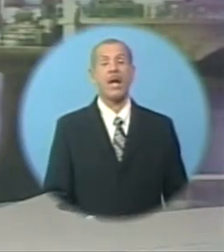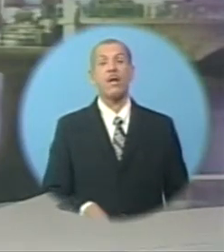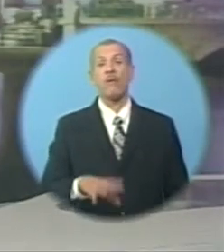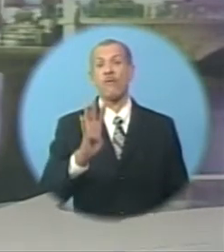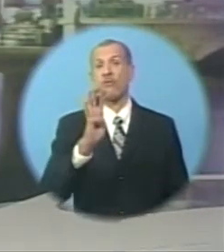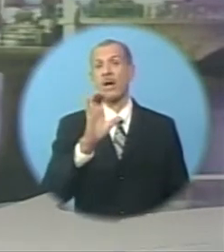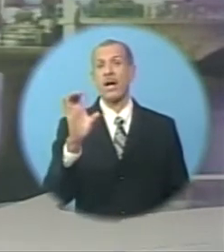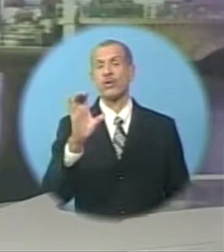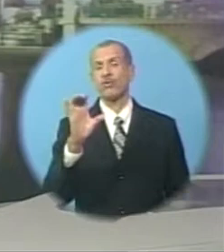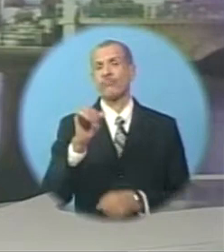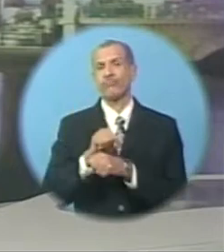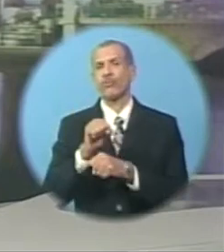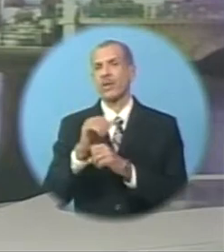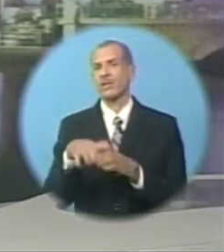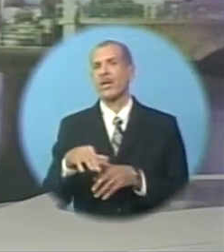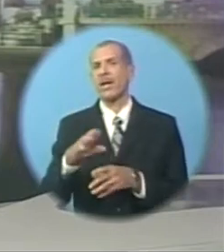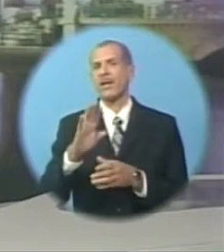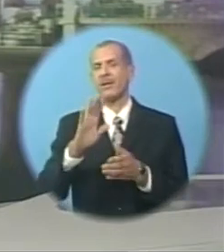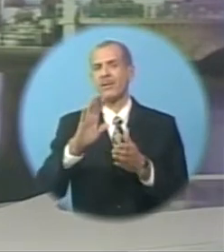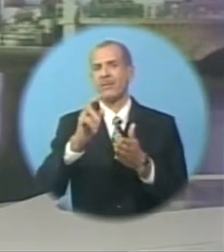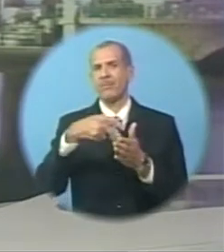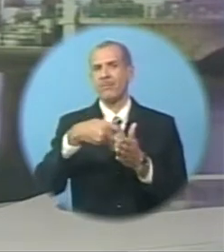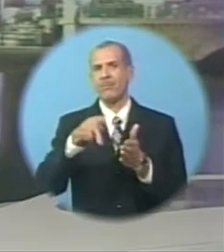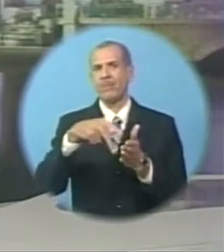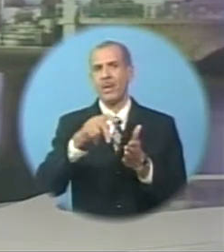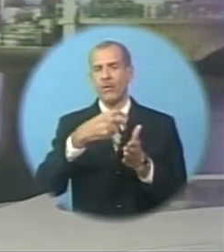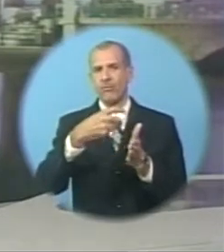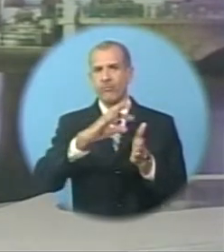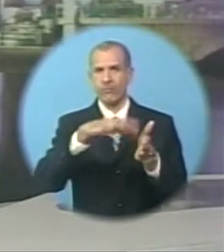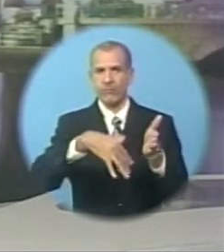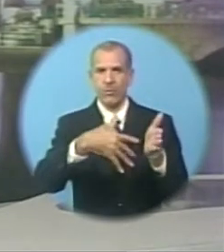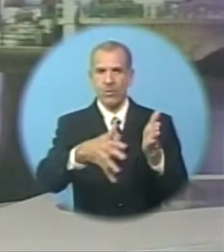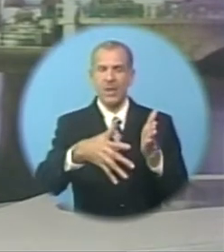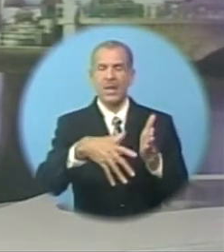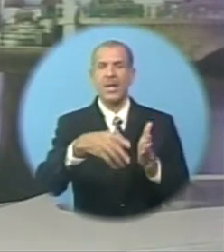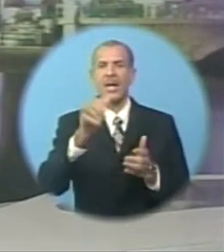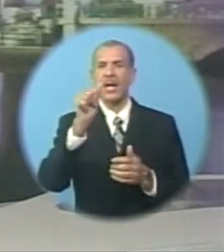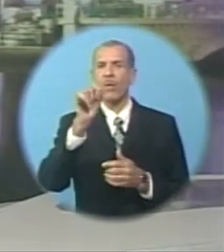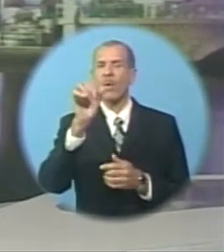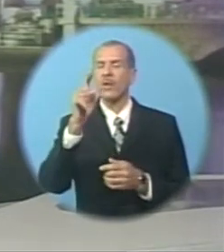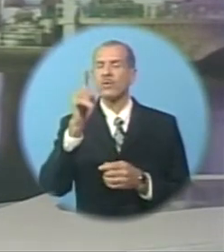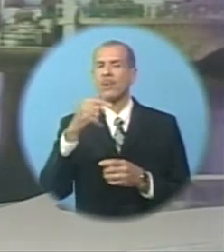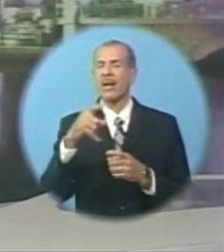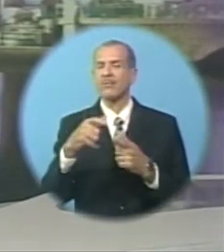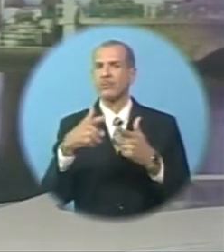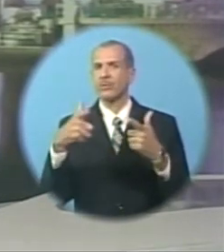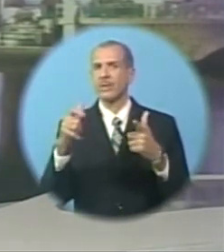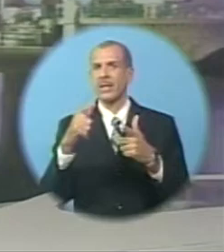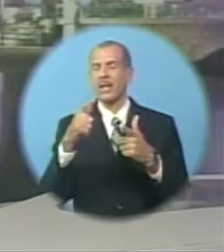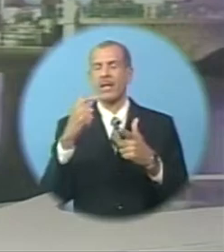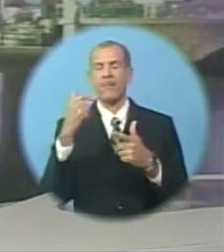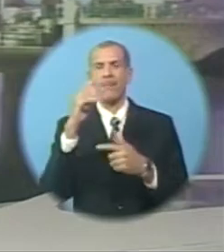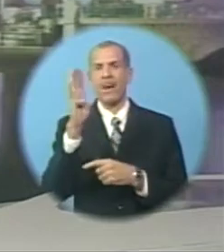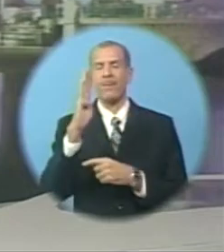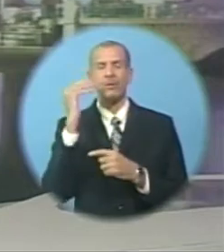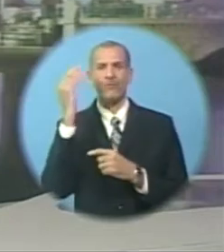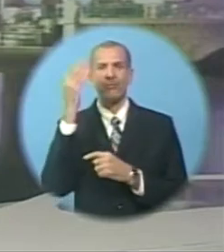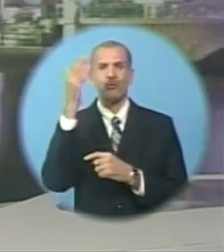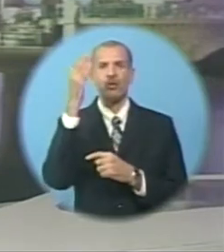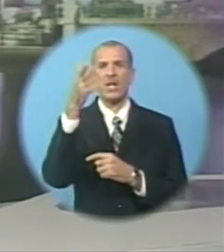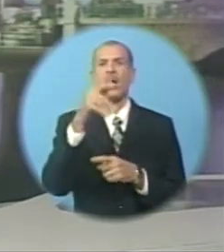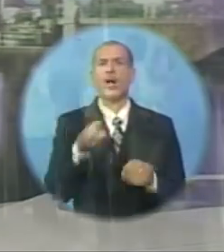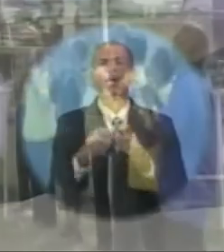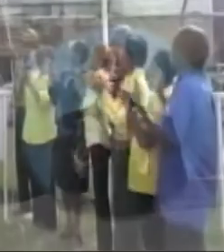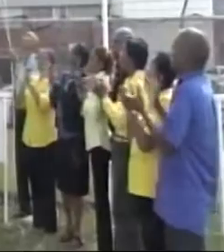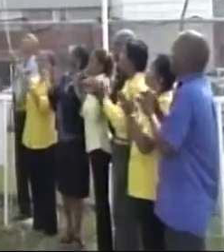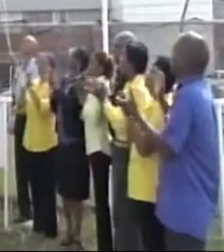400 employees on its payroll, A1 Supermarket has a huge stake in Barbados' future success. This is according to Managing